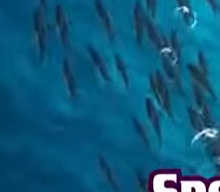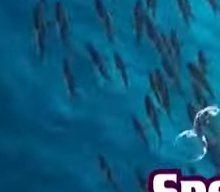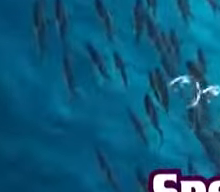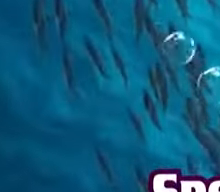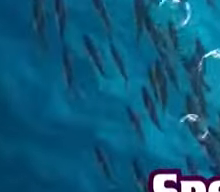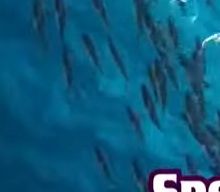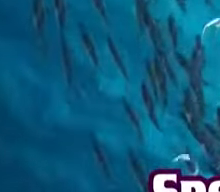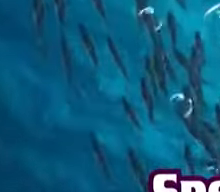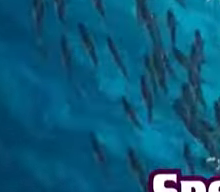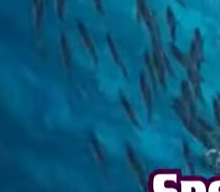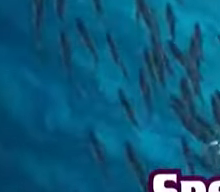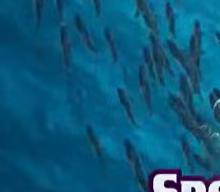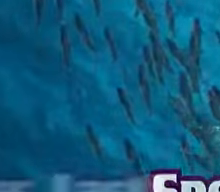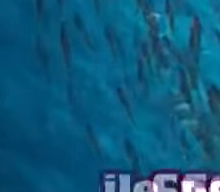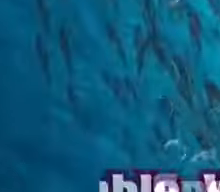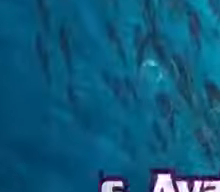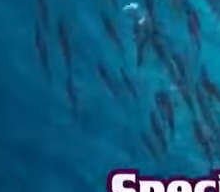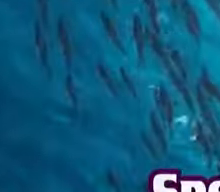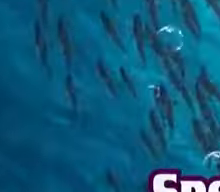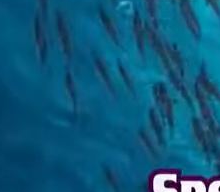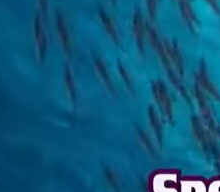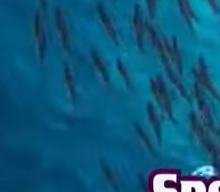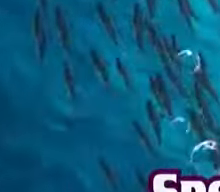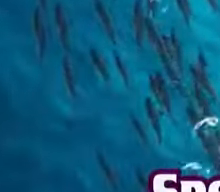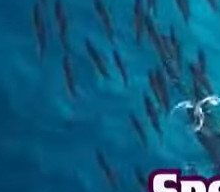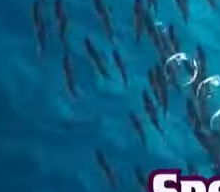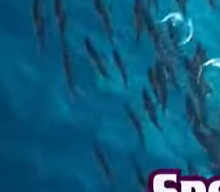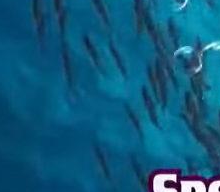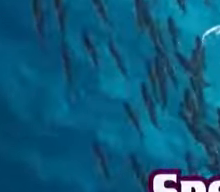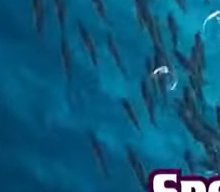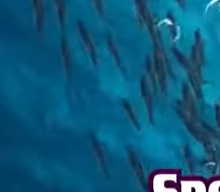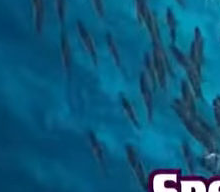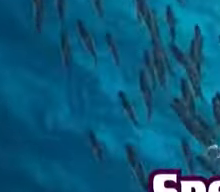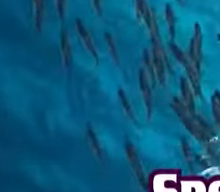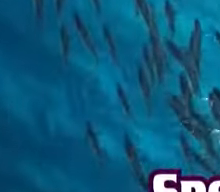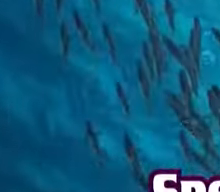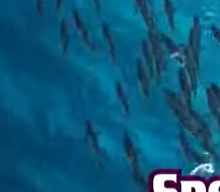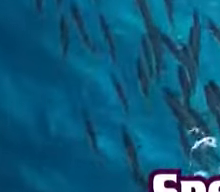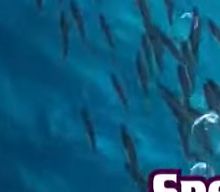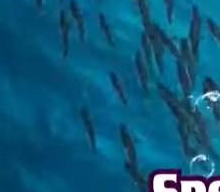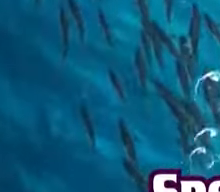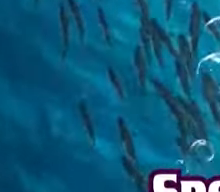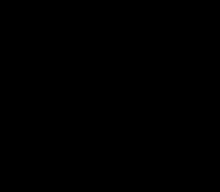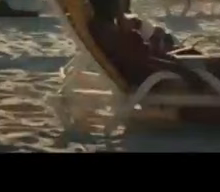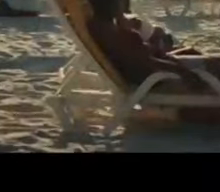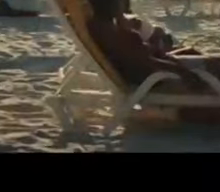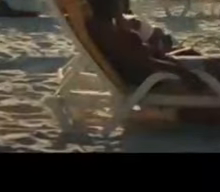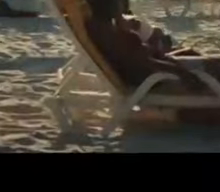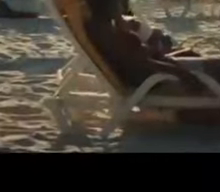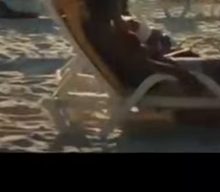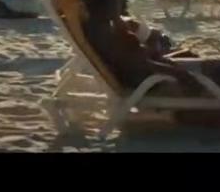Fernando, SS Erin Road, Pinal, St. Charles Village, Princess Town, and Southern Main Road, Point Fortin.